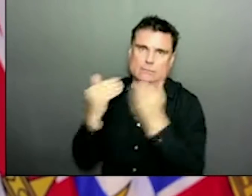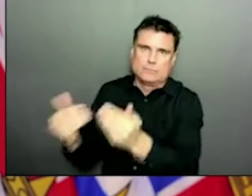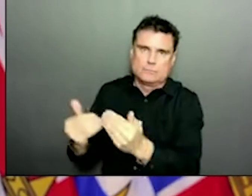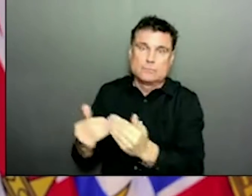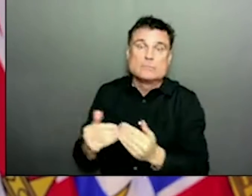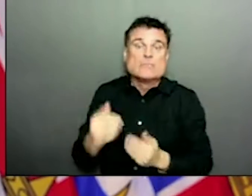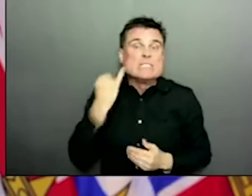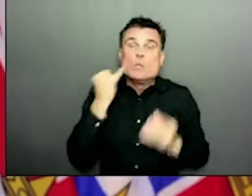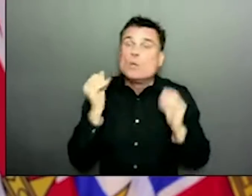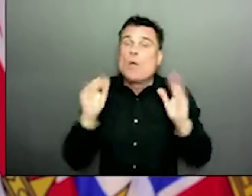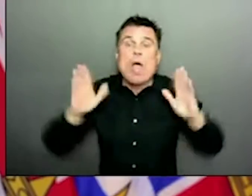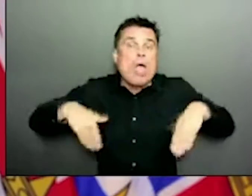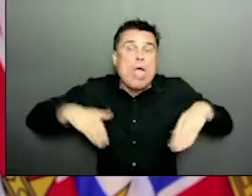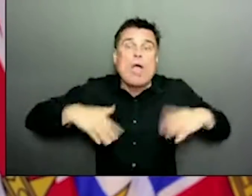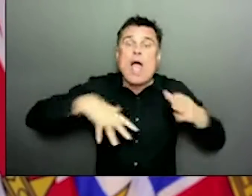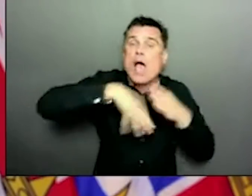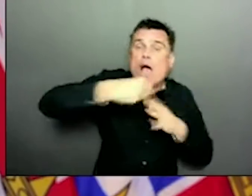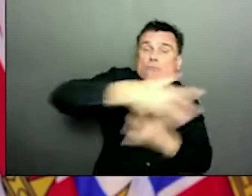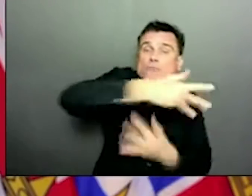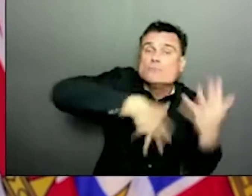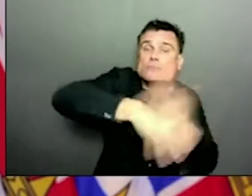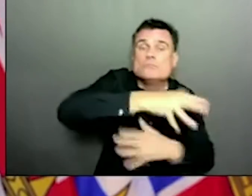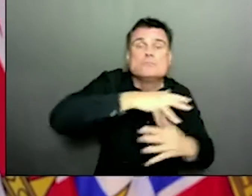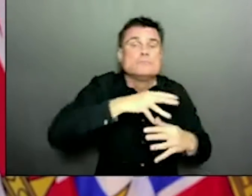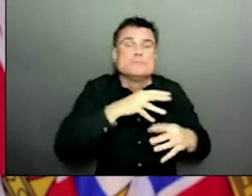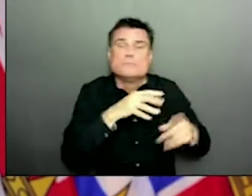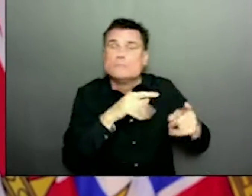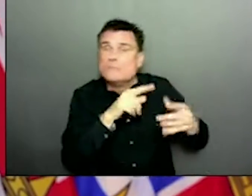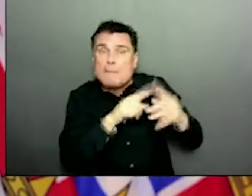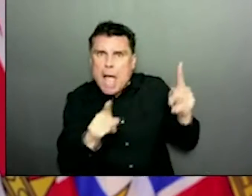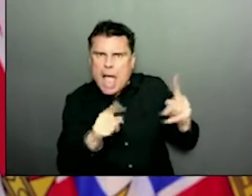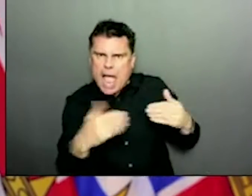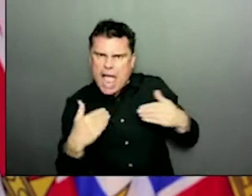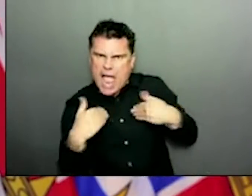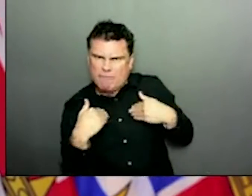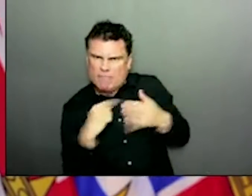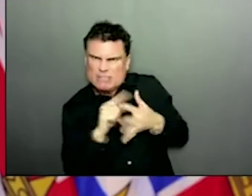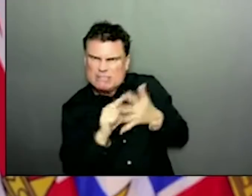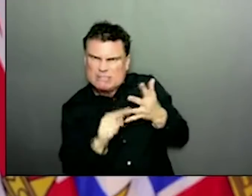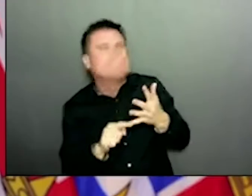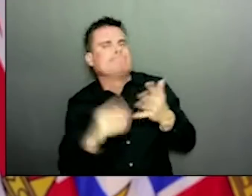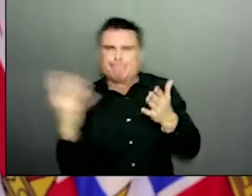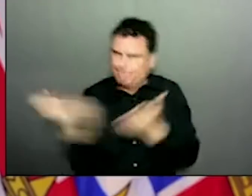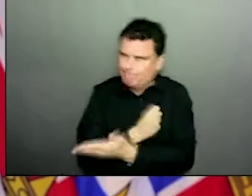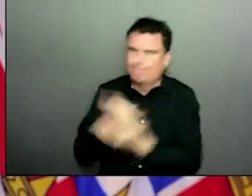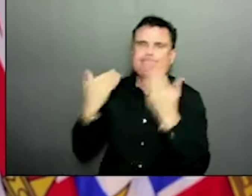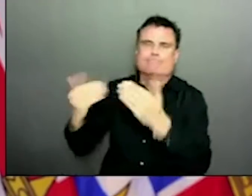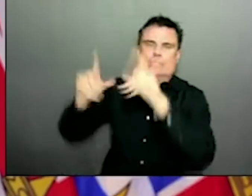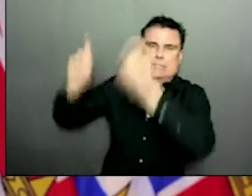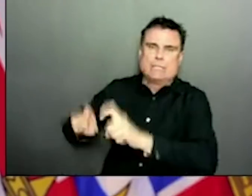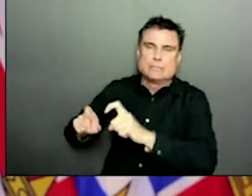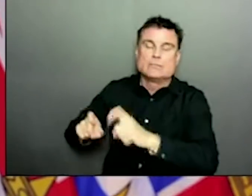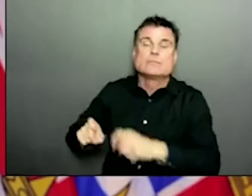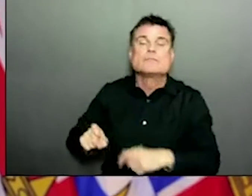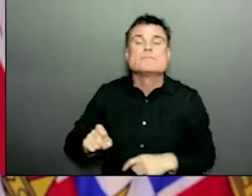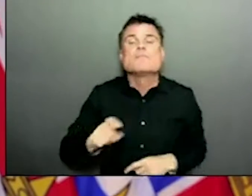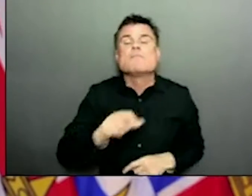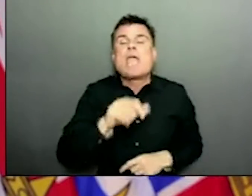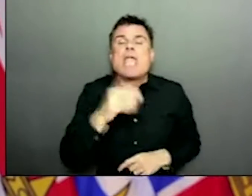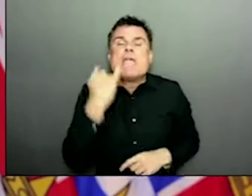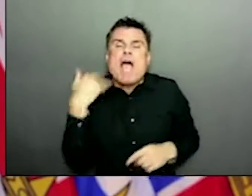need to get tested right away. There are other symptoms, though, that also happen with COVID, but on their own, they